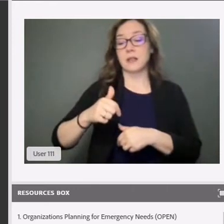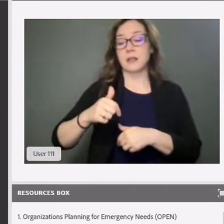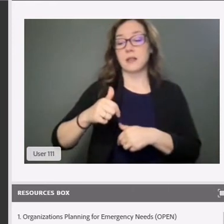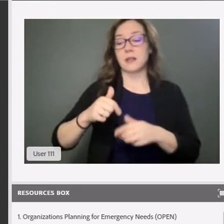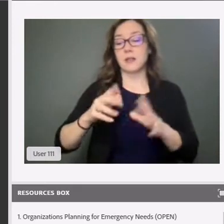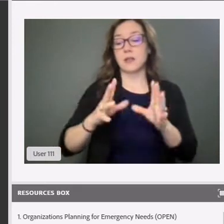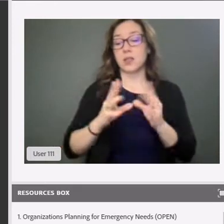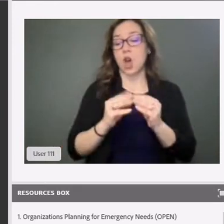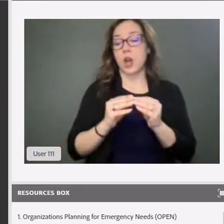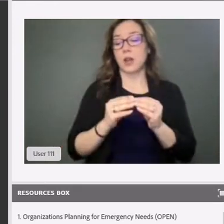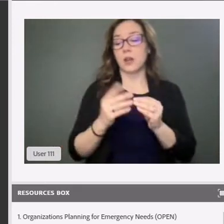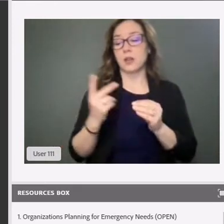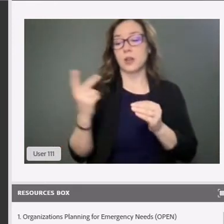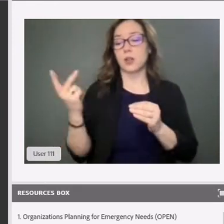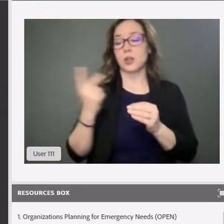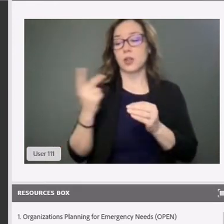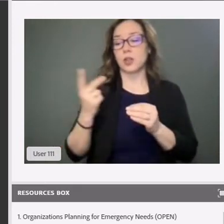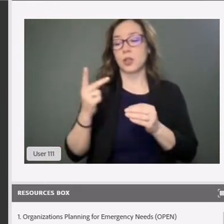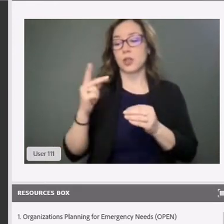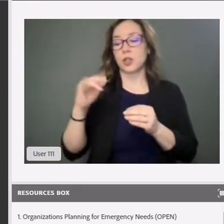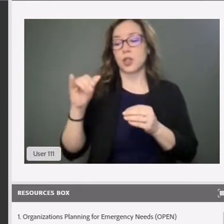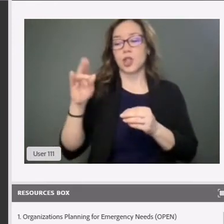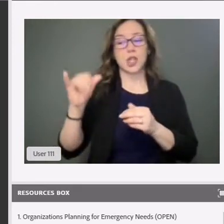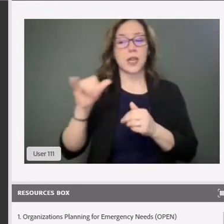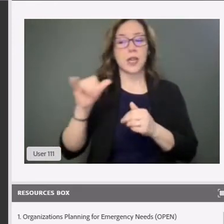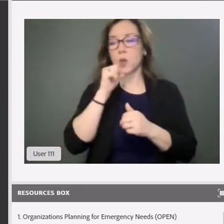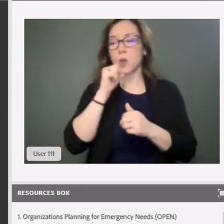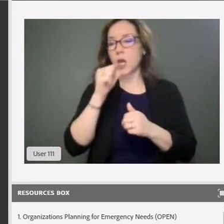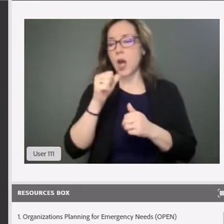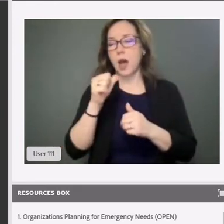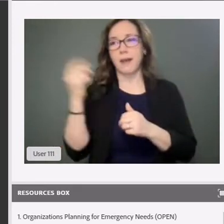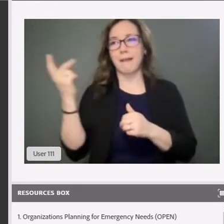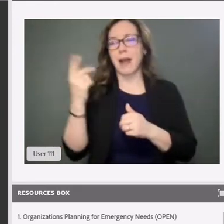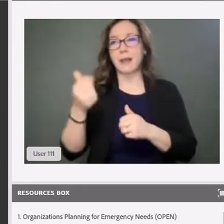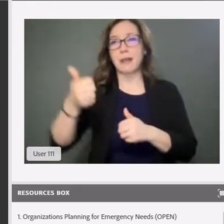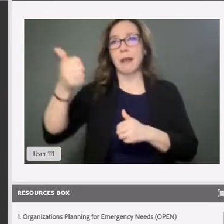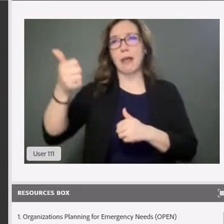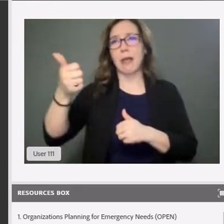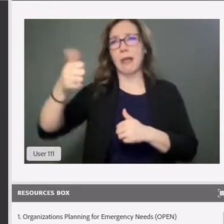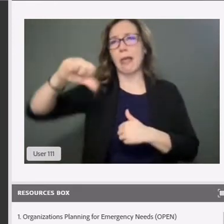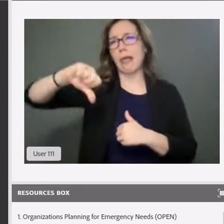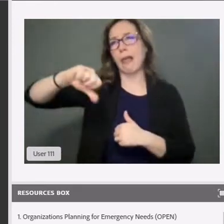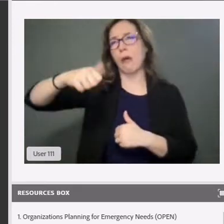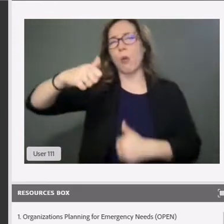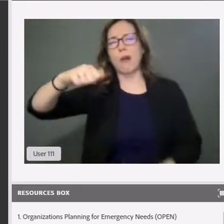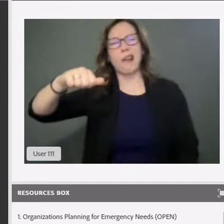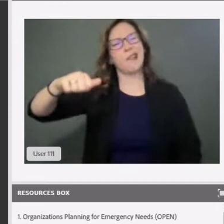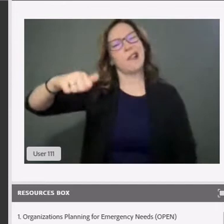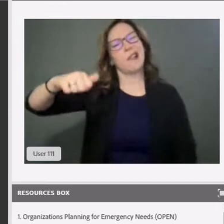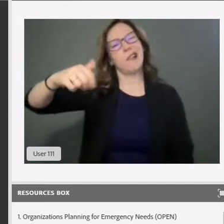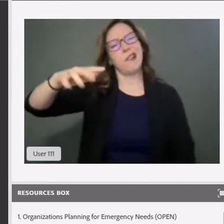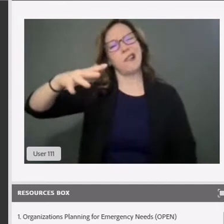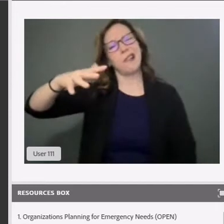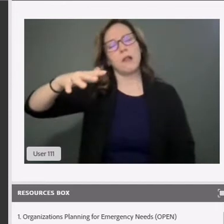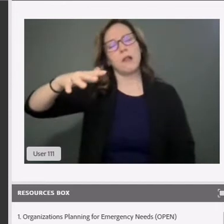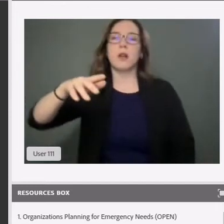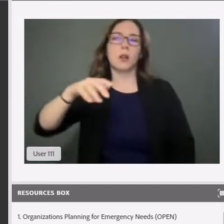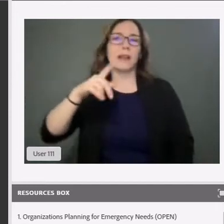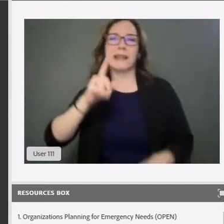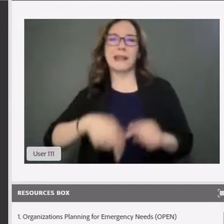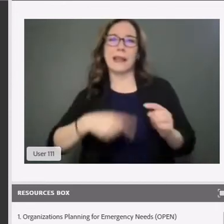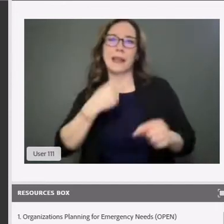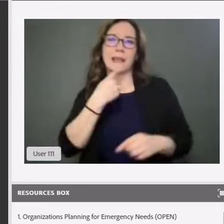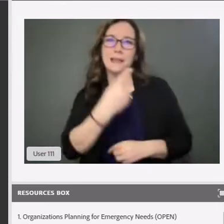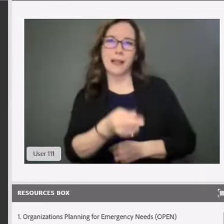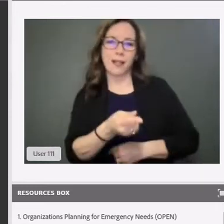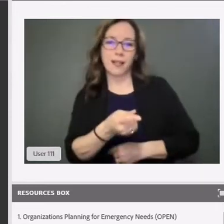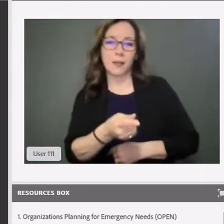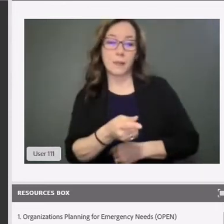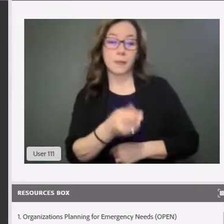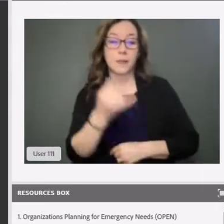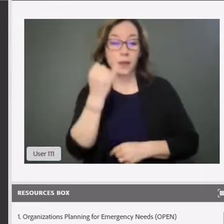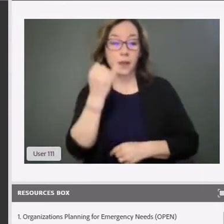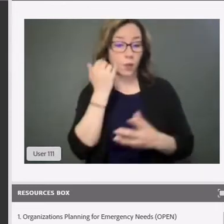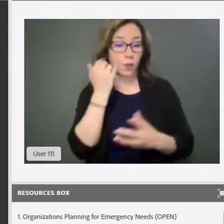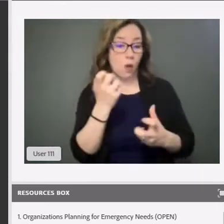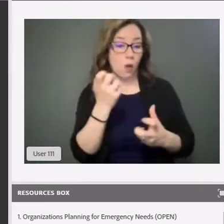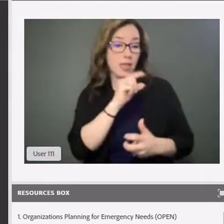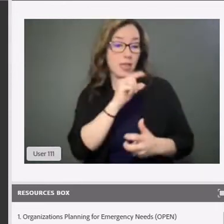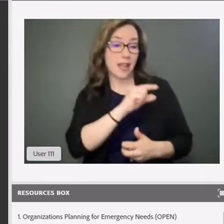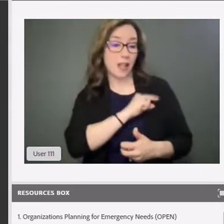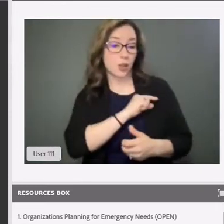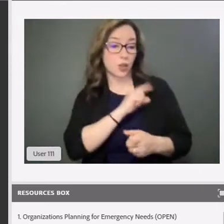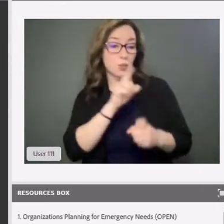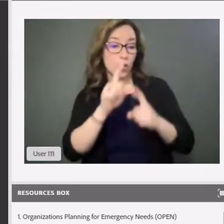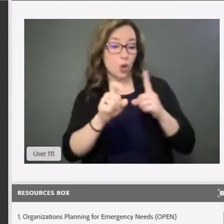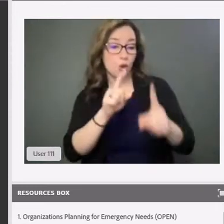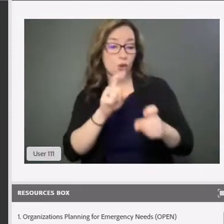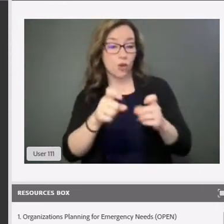nor I are going to be giving a thumbs up or a thumbs to the middle or a thumbs down any of those questions. If you want to put that eligible cost